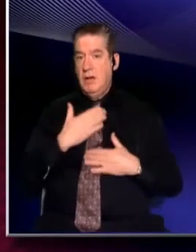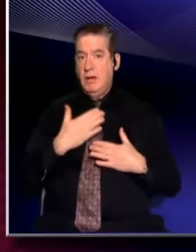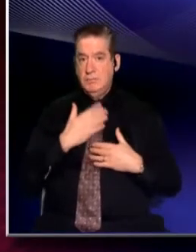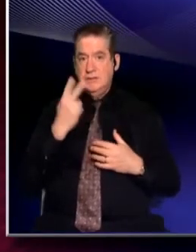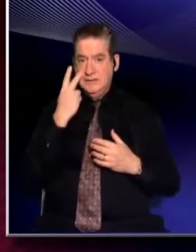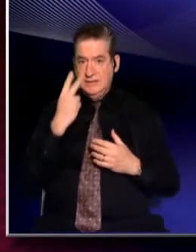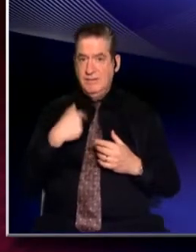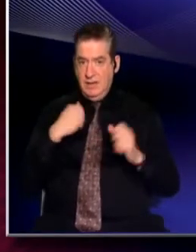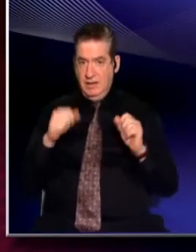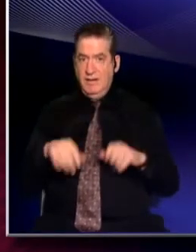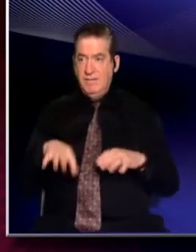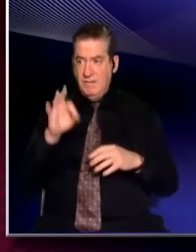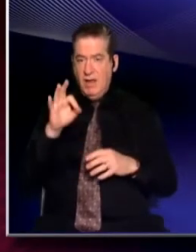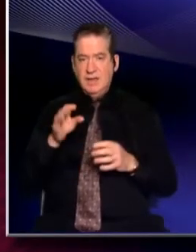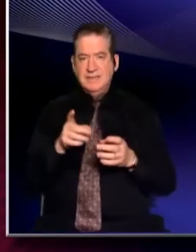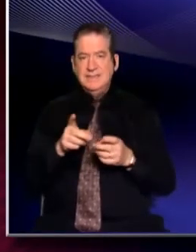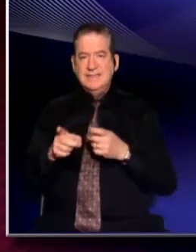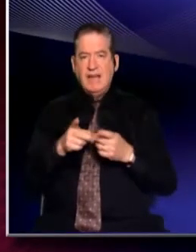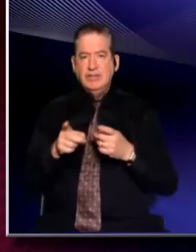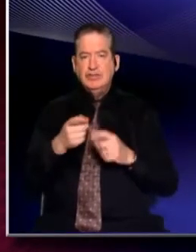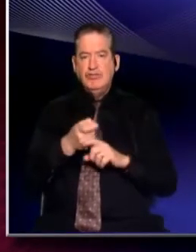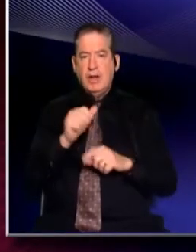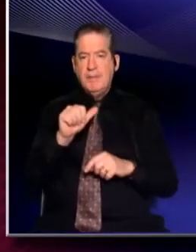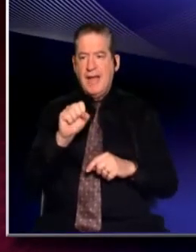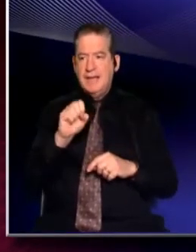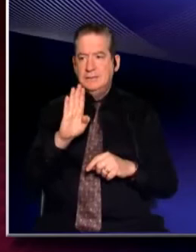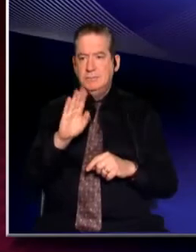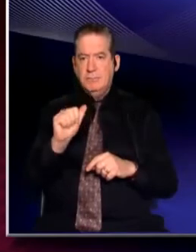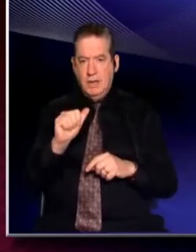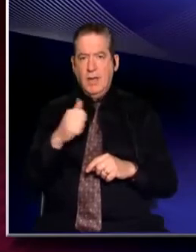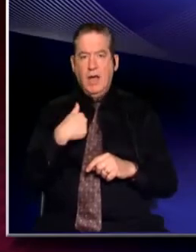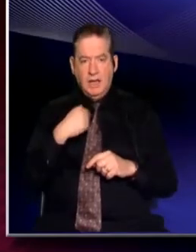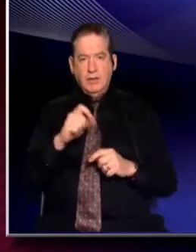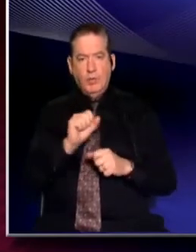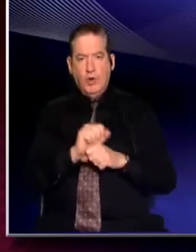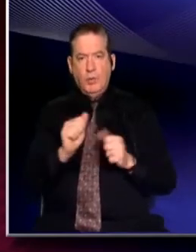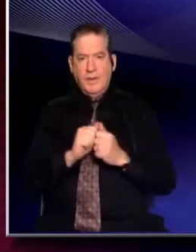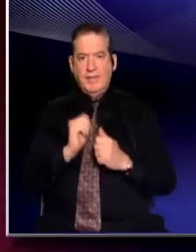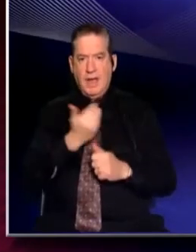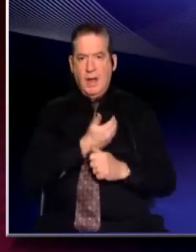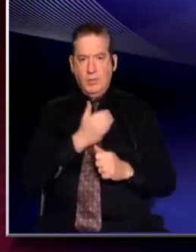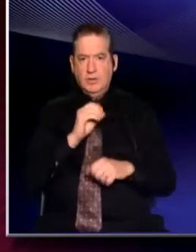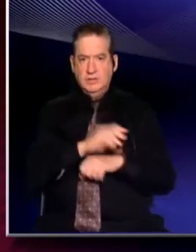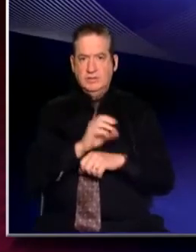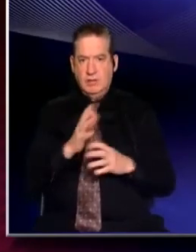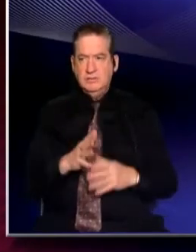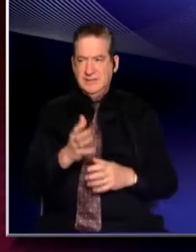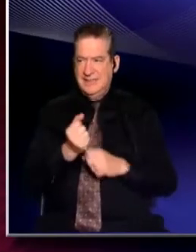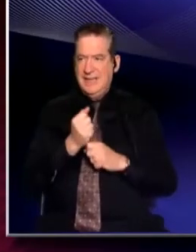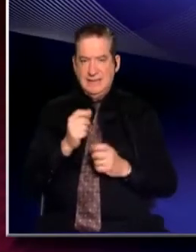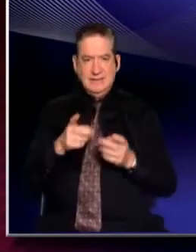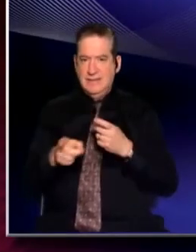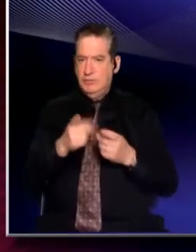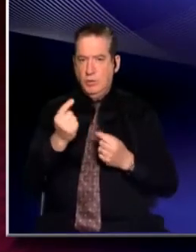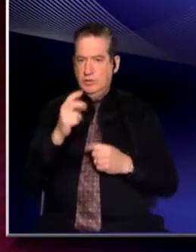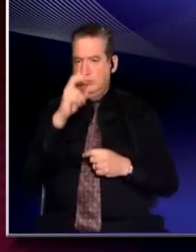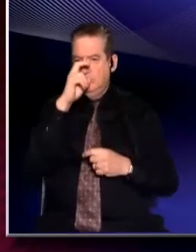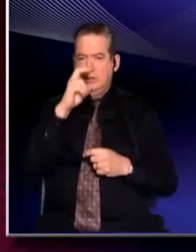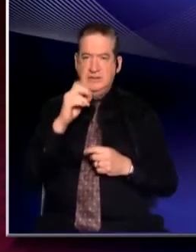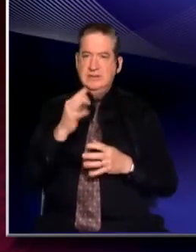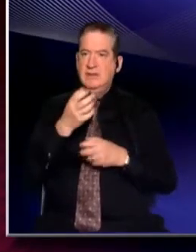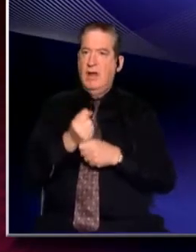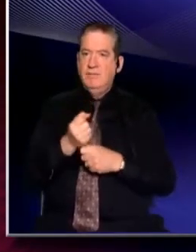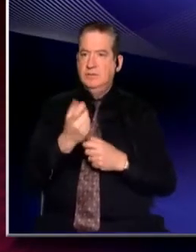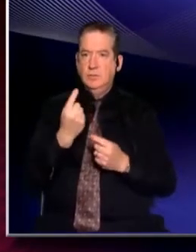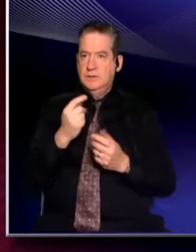if I can find a definition from ASBA. I can work with our consultants on getting some kind of a definition of what strictest confidence is and